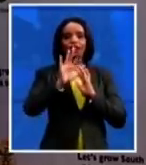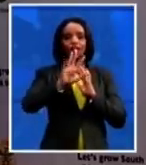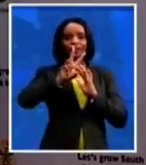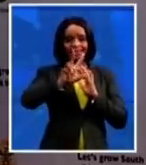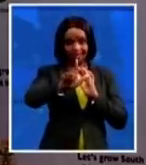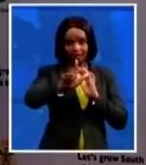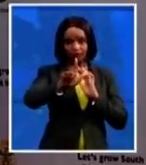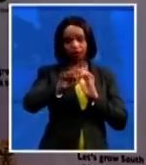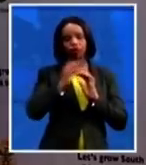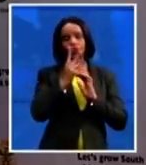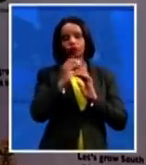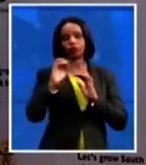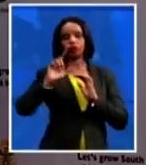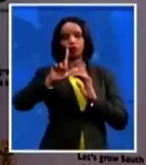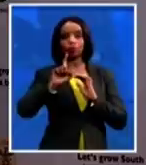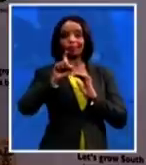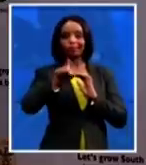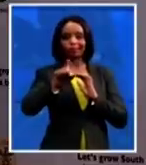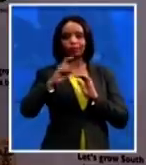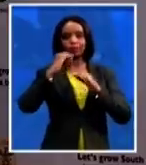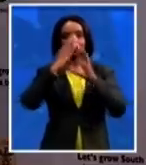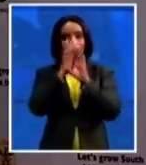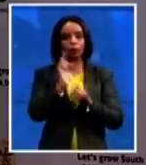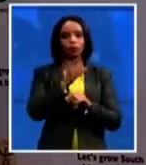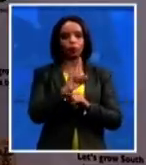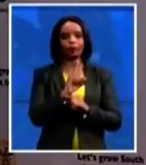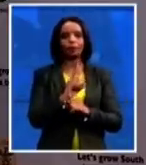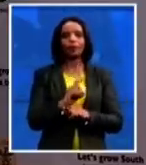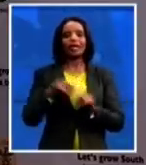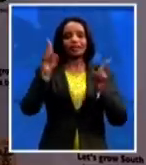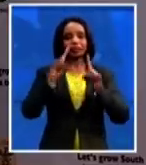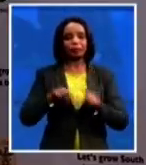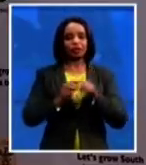to the special circumstances presented